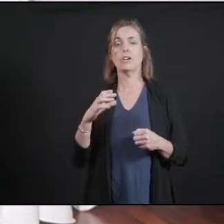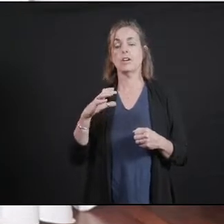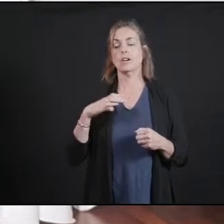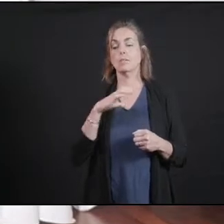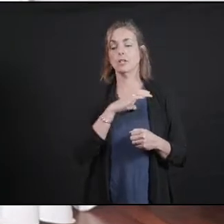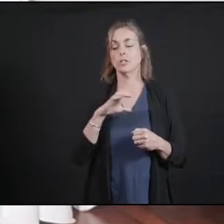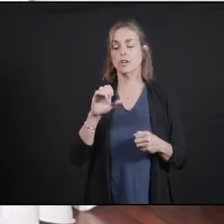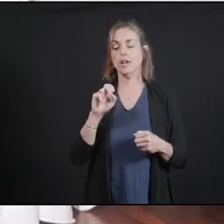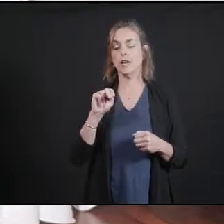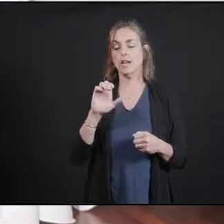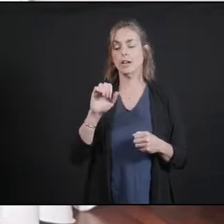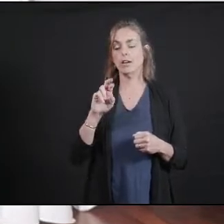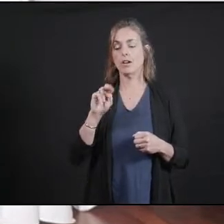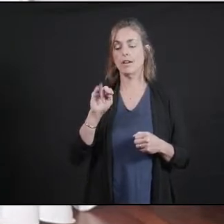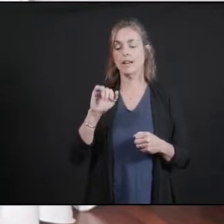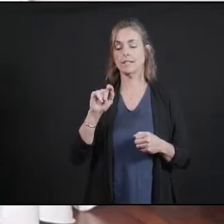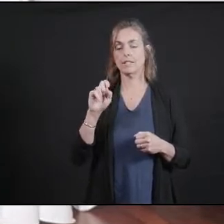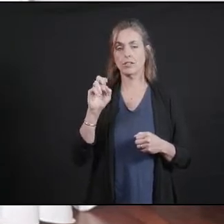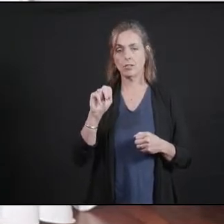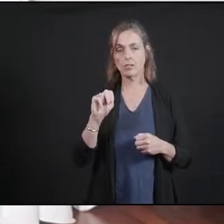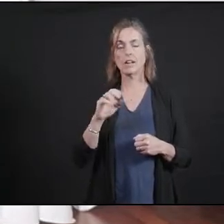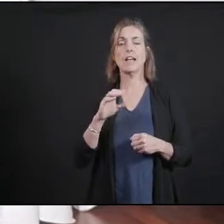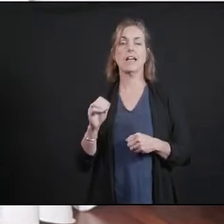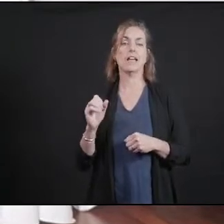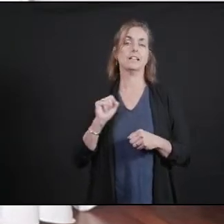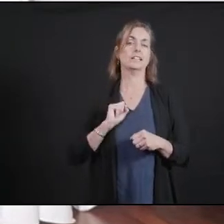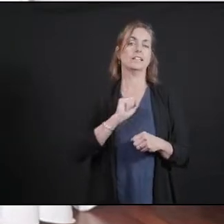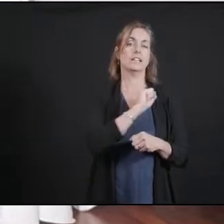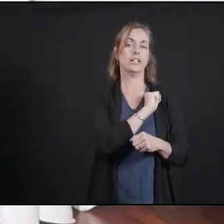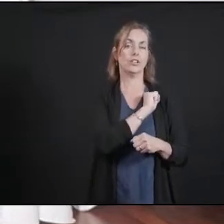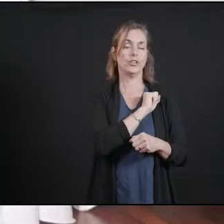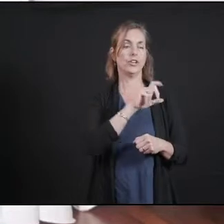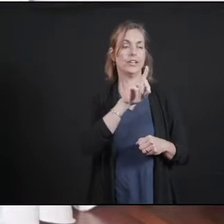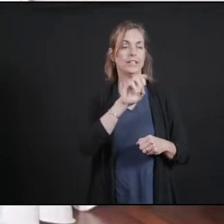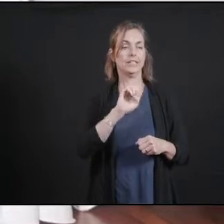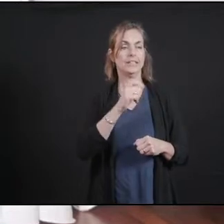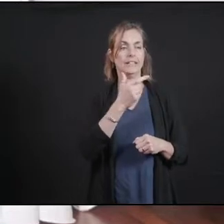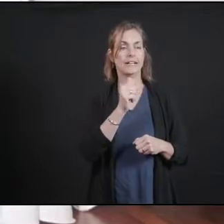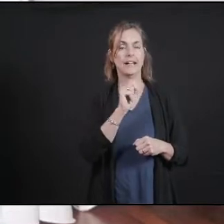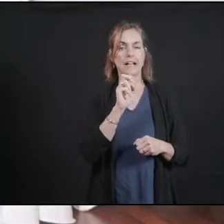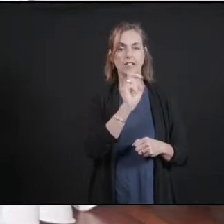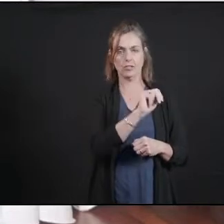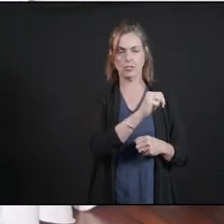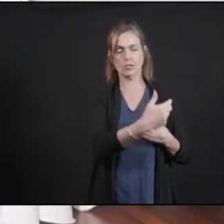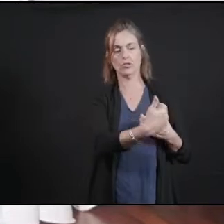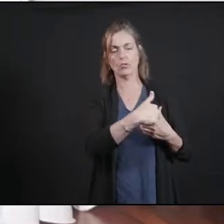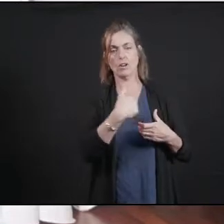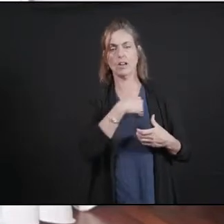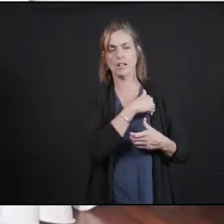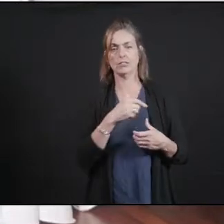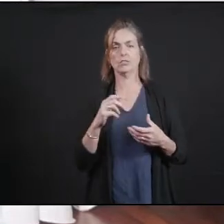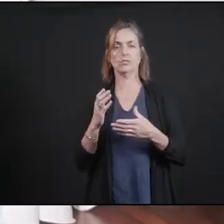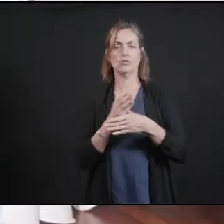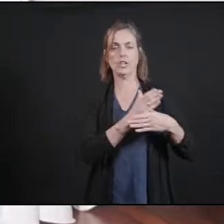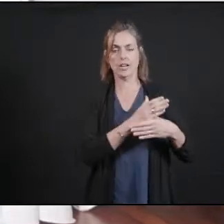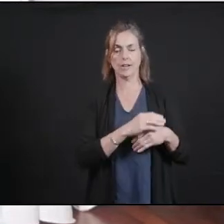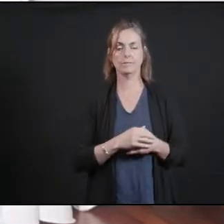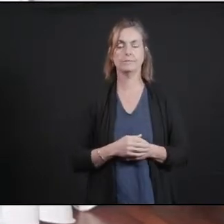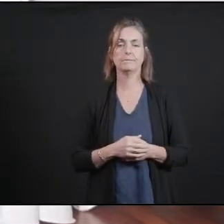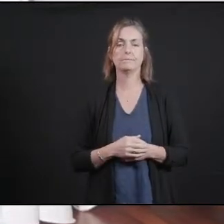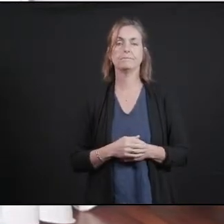right thing and to stay at home for this next period during this Easter